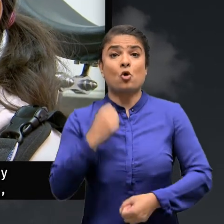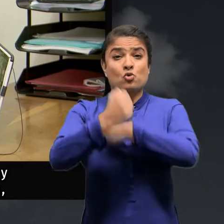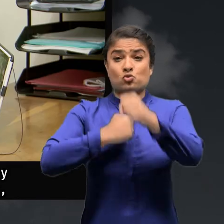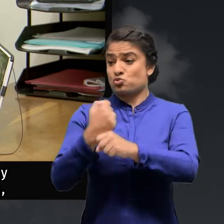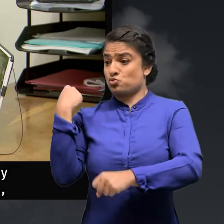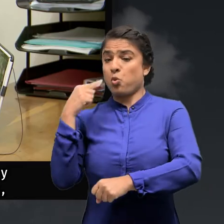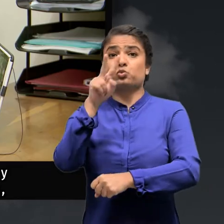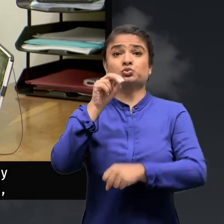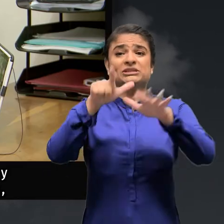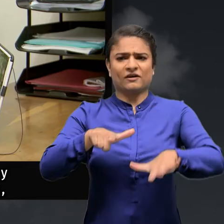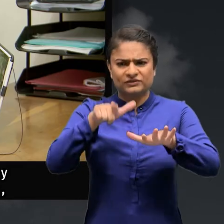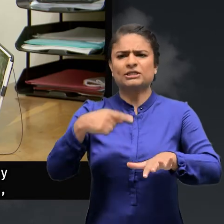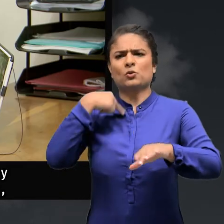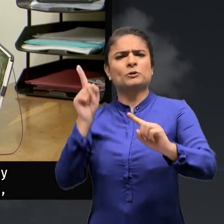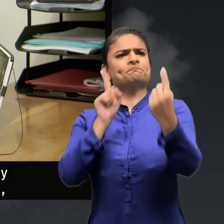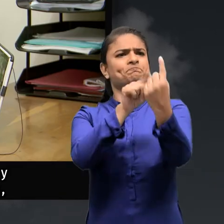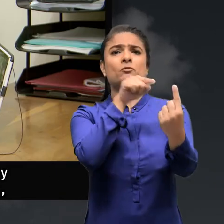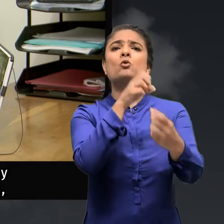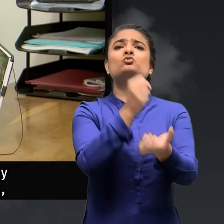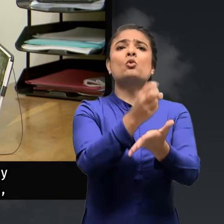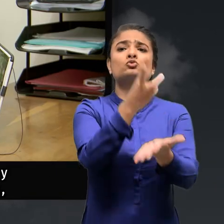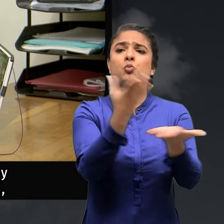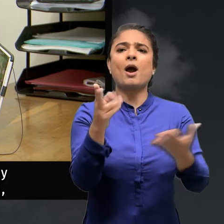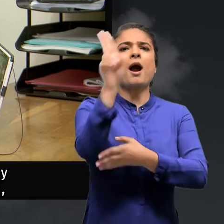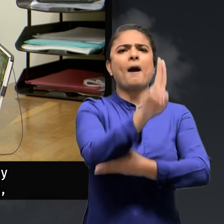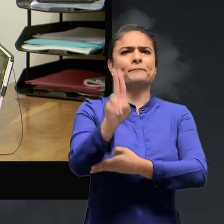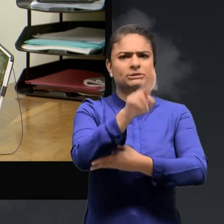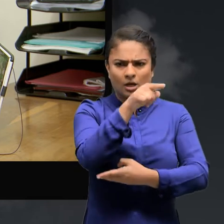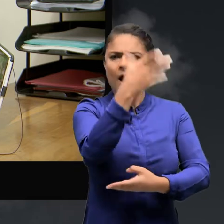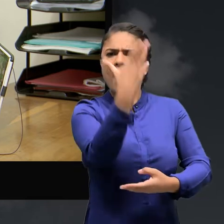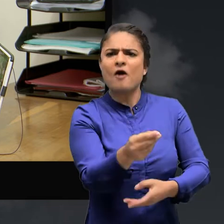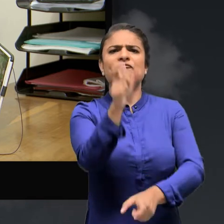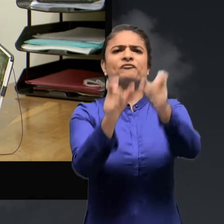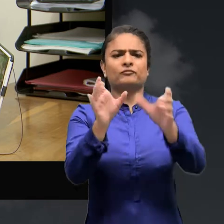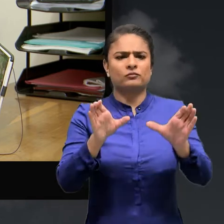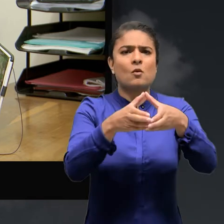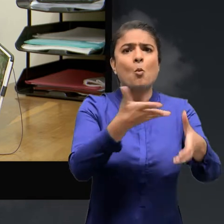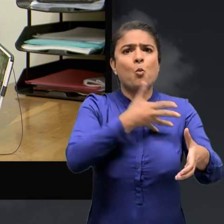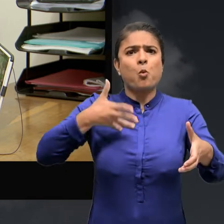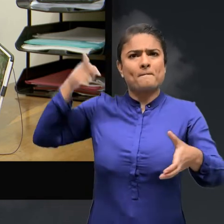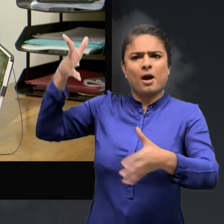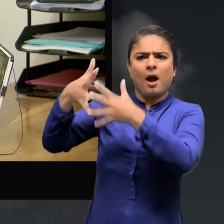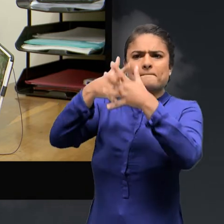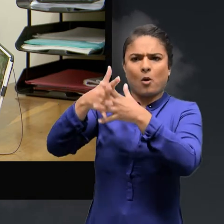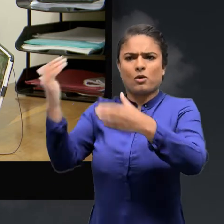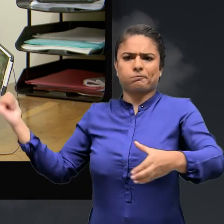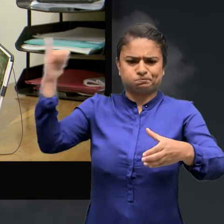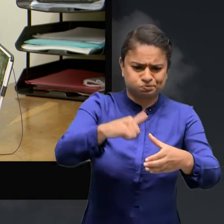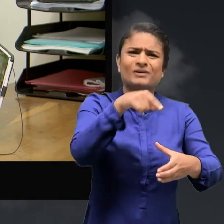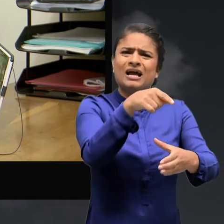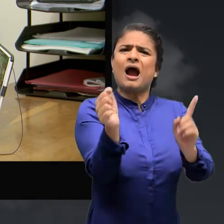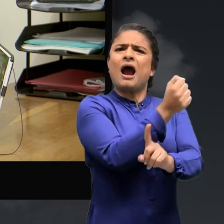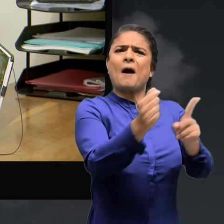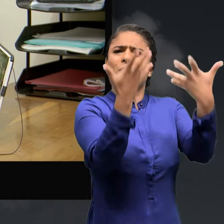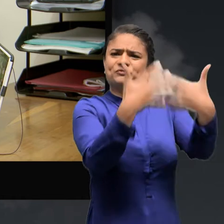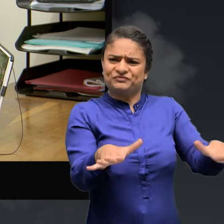In 2017, we were approached by a social worker from Upington who had a case of a young lady who had been